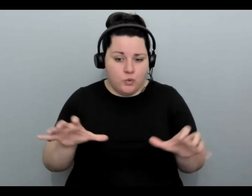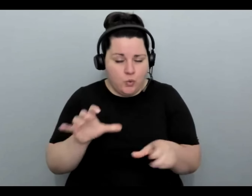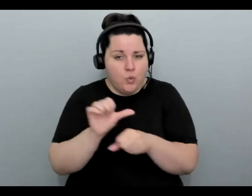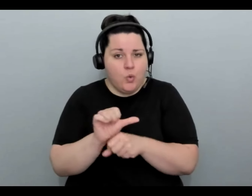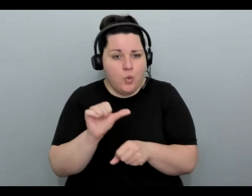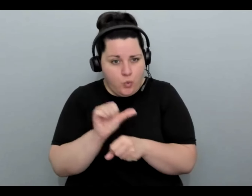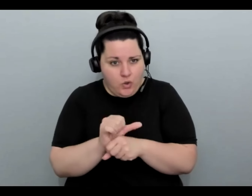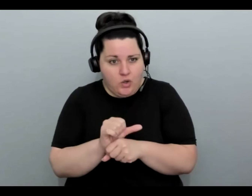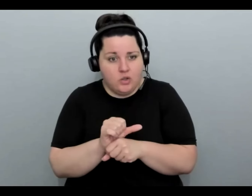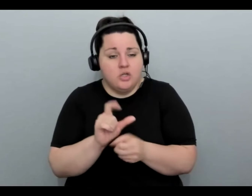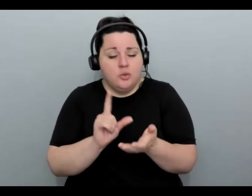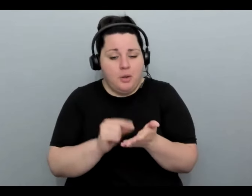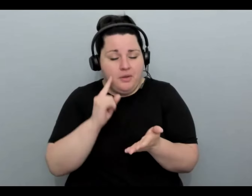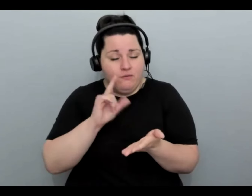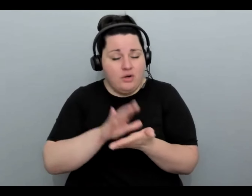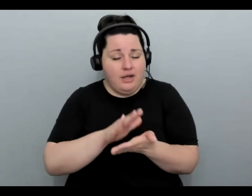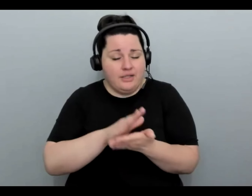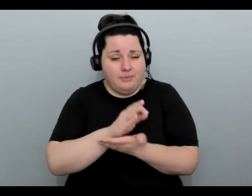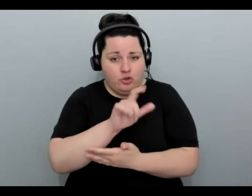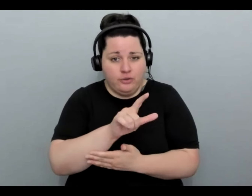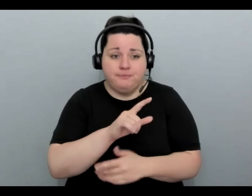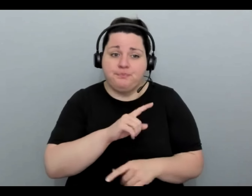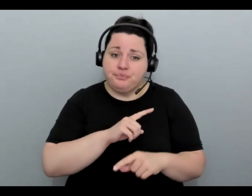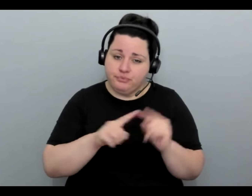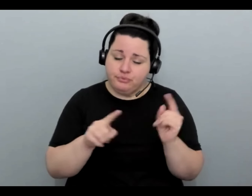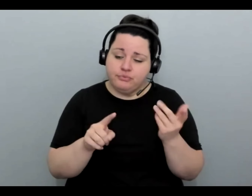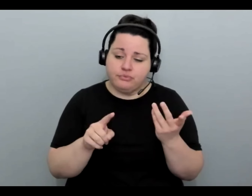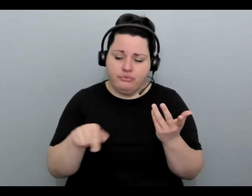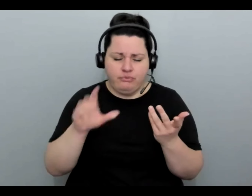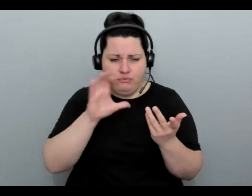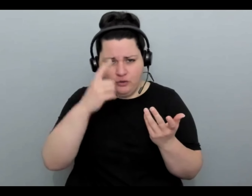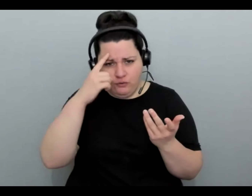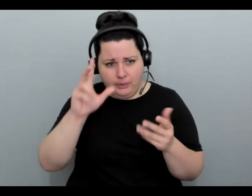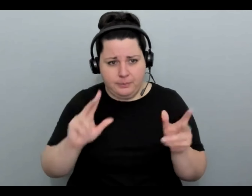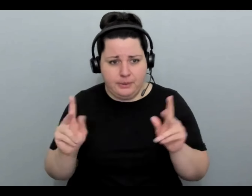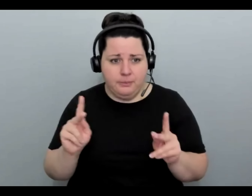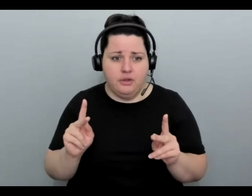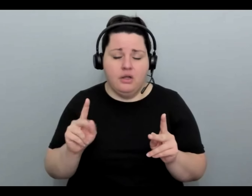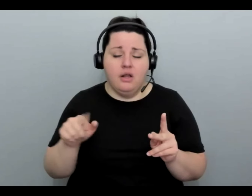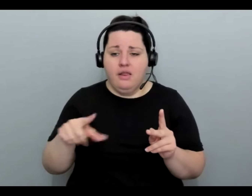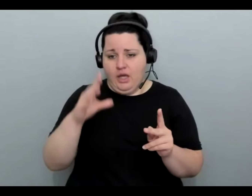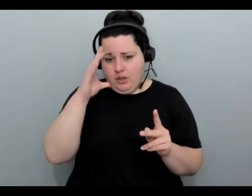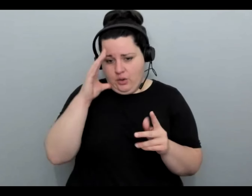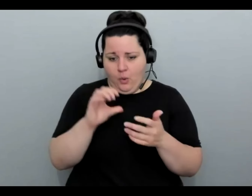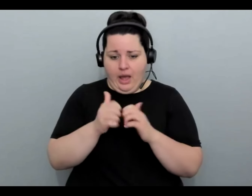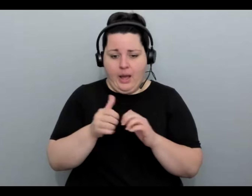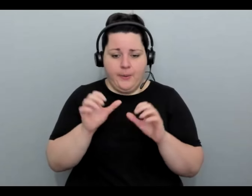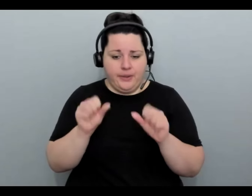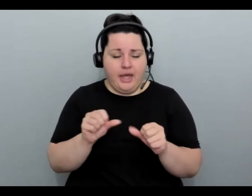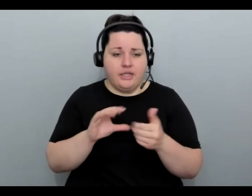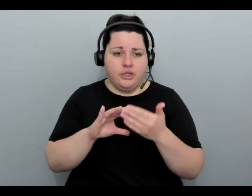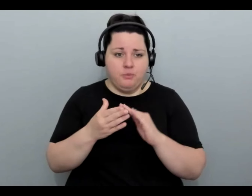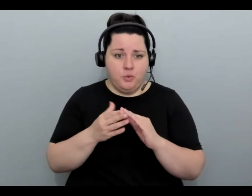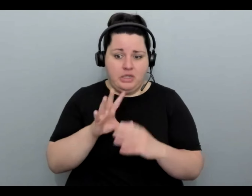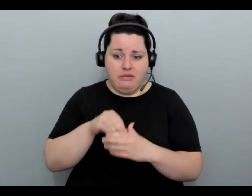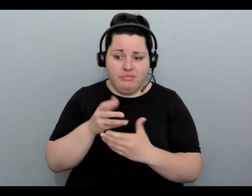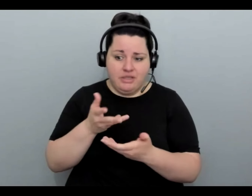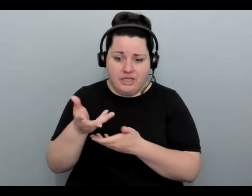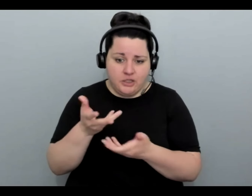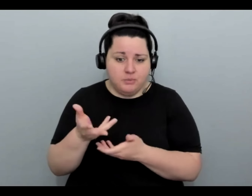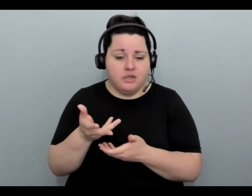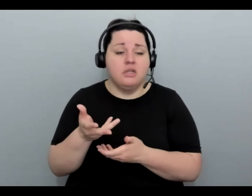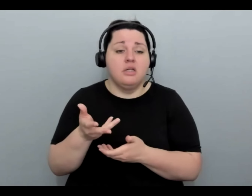in academic journals, but they are looking for people who know how to do a lot of community engagement and engage